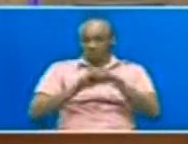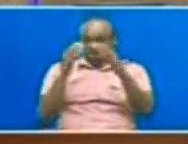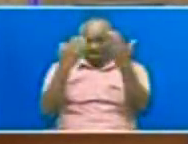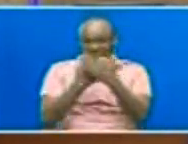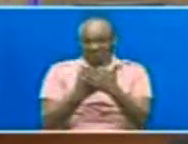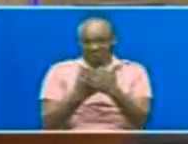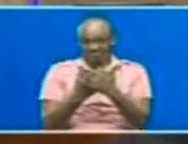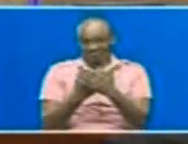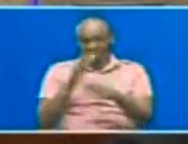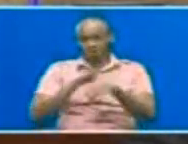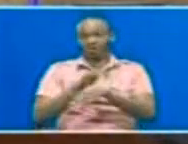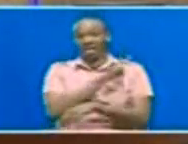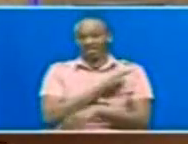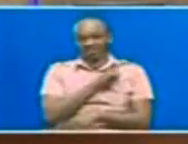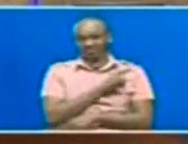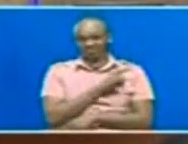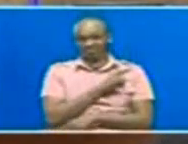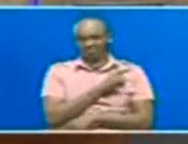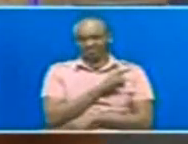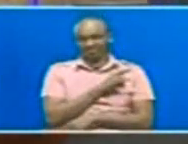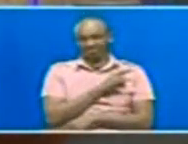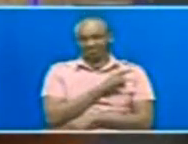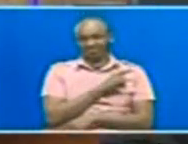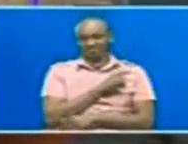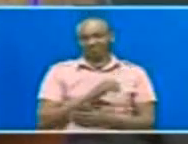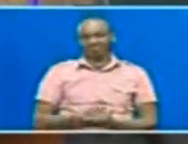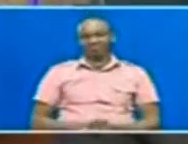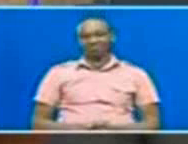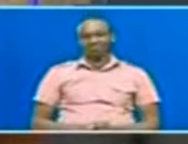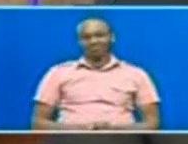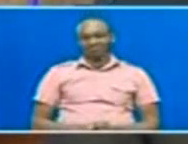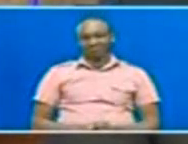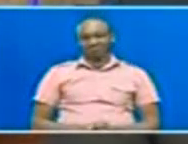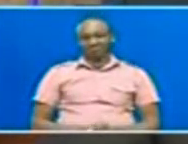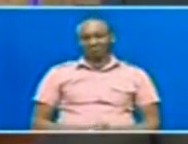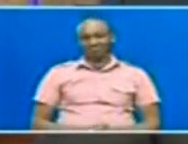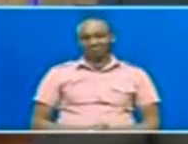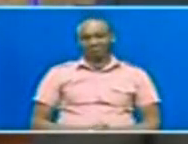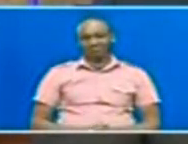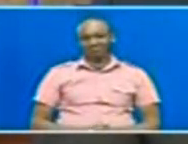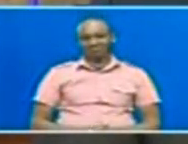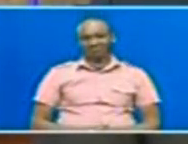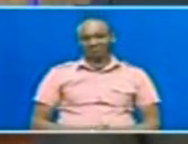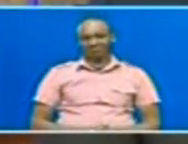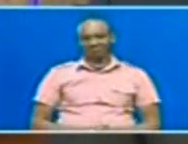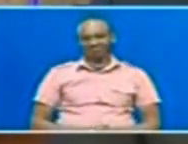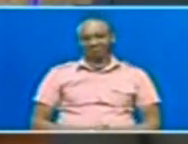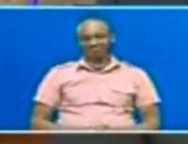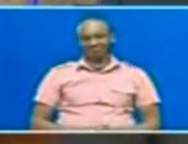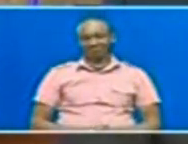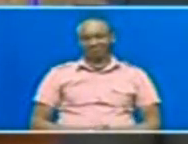night, good luck. What a legend. Asanteni sana. Nakushaona huyu old